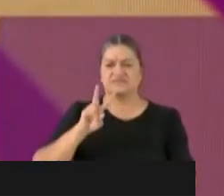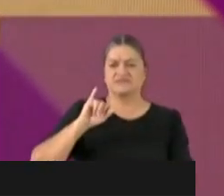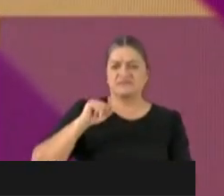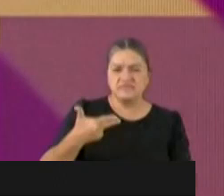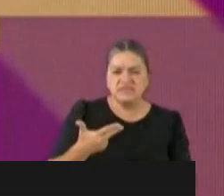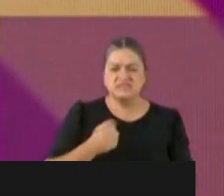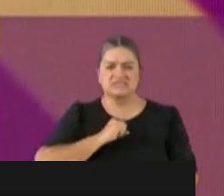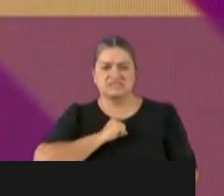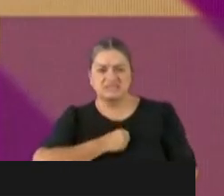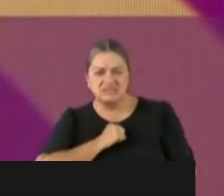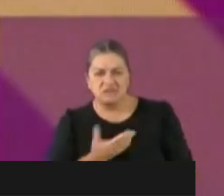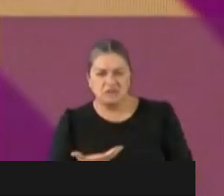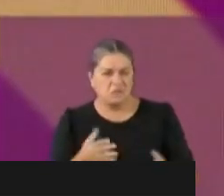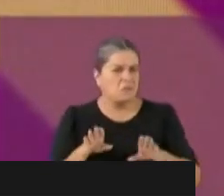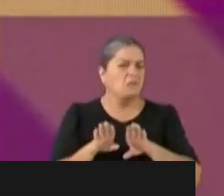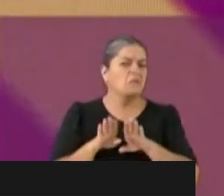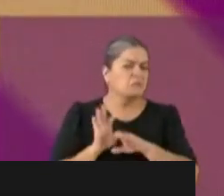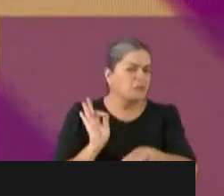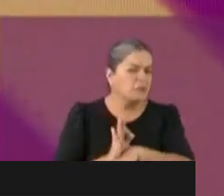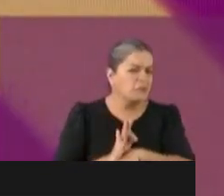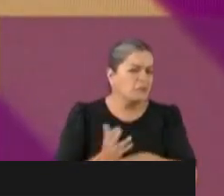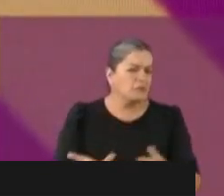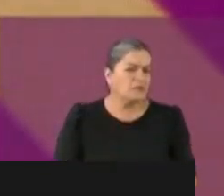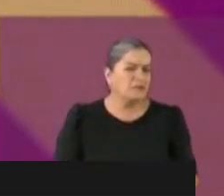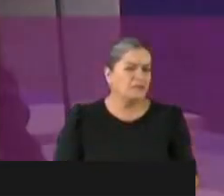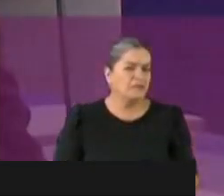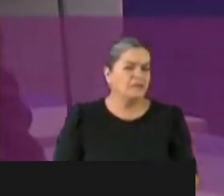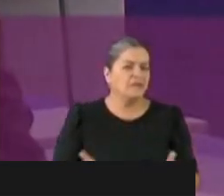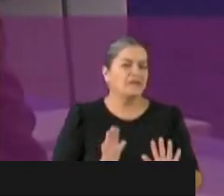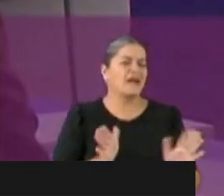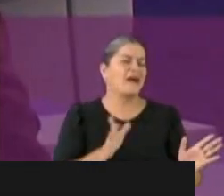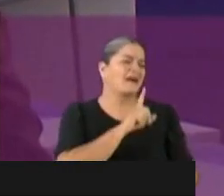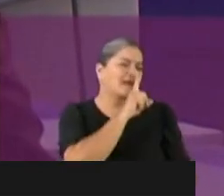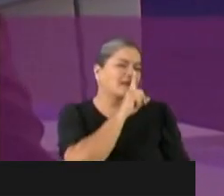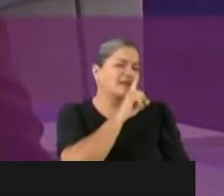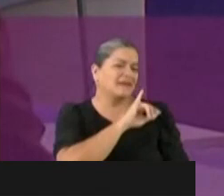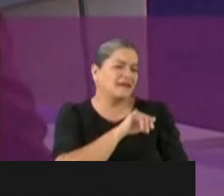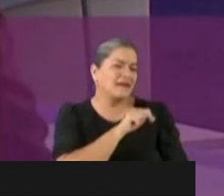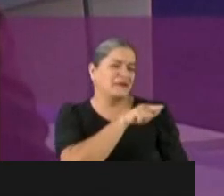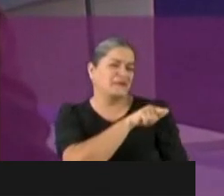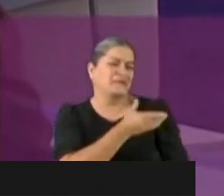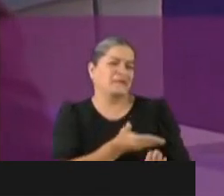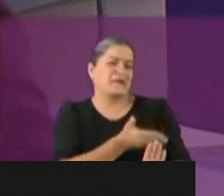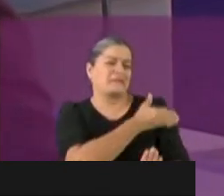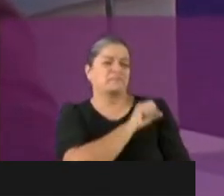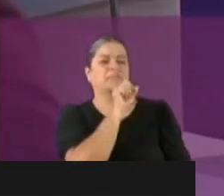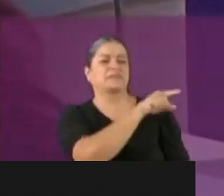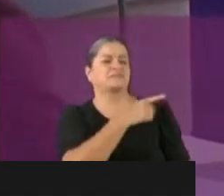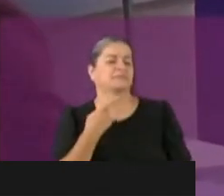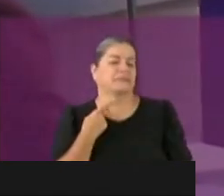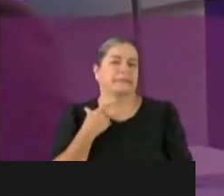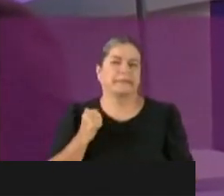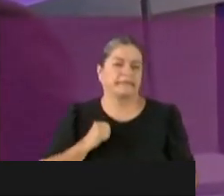took part in the debate, is a distant third with 6%. There aren't only two visions of the country, the 38-year-old politician